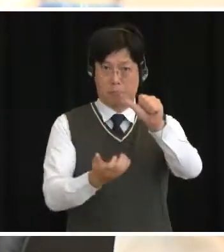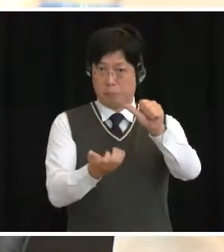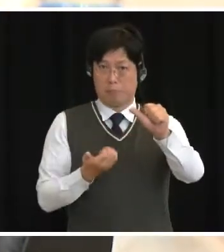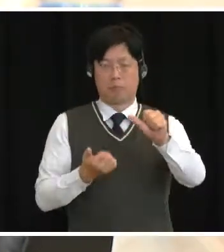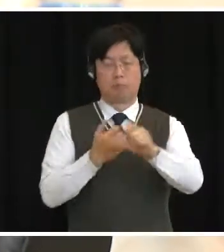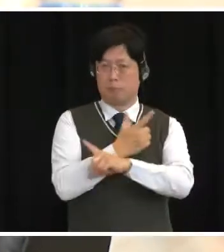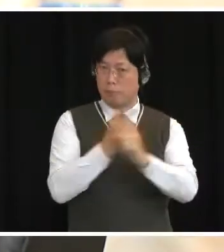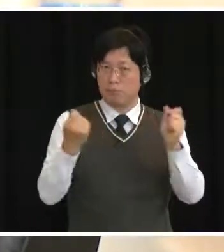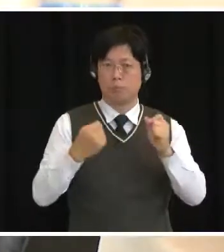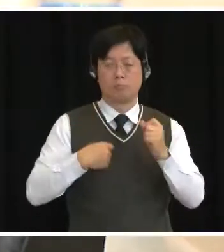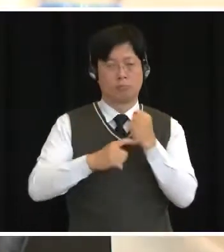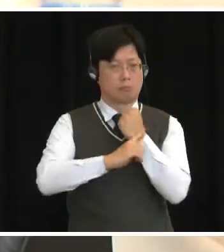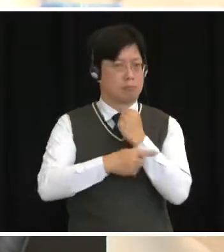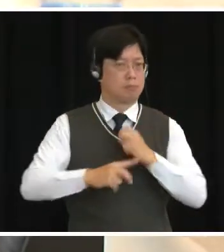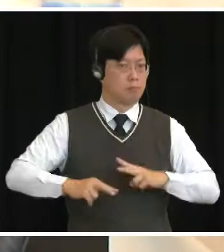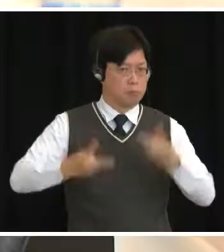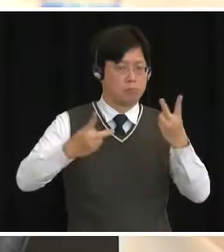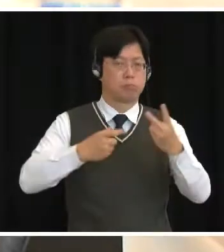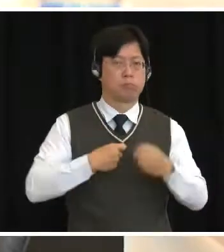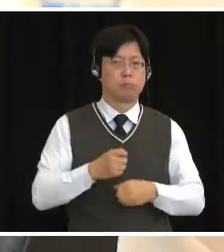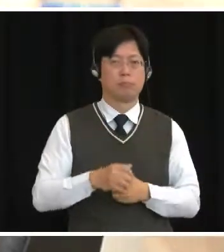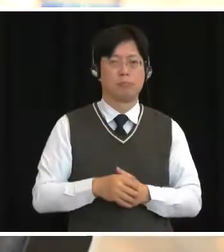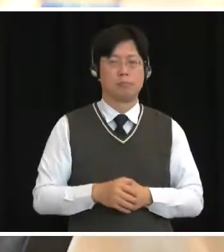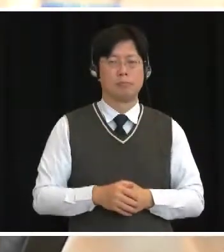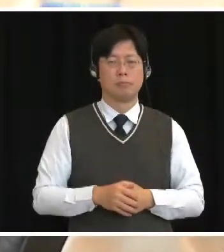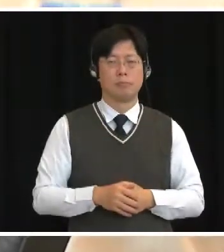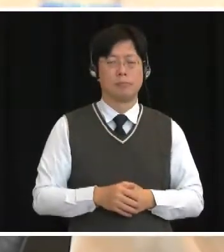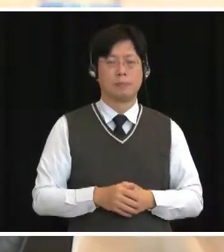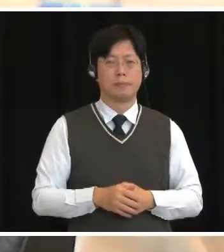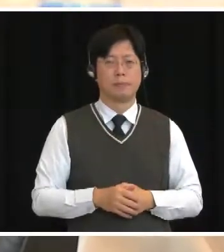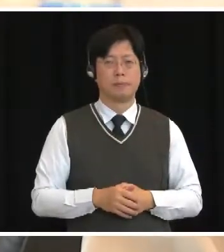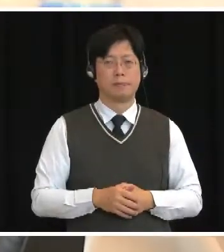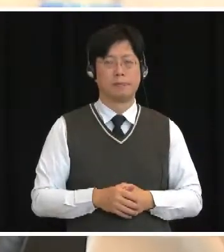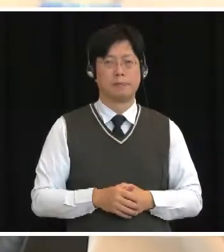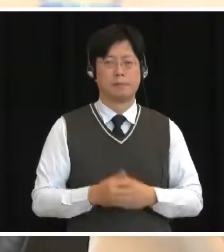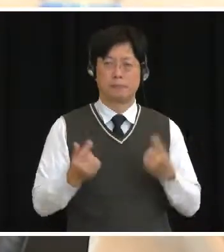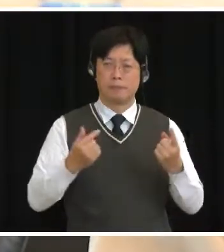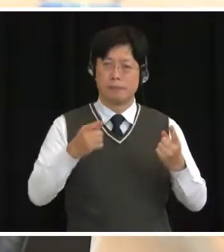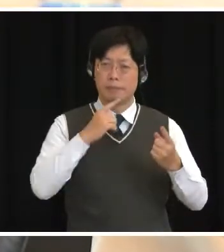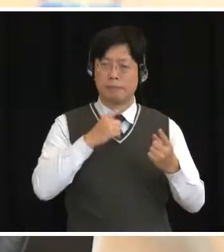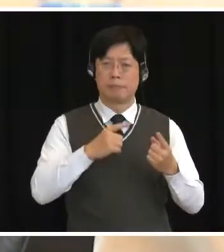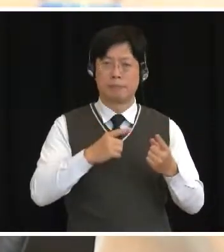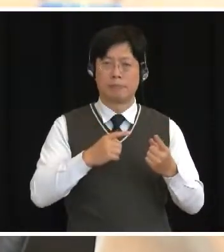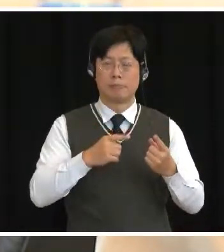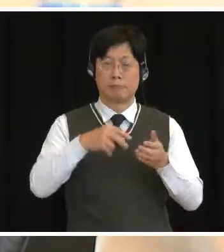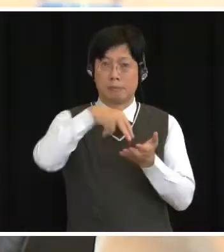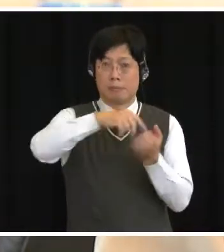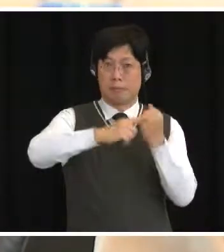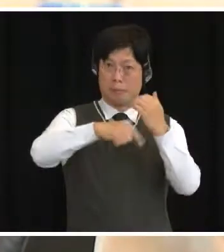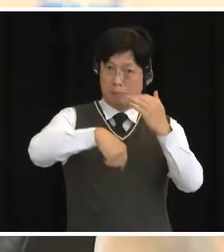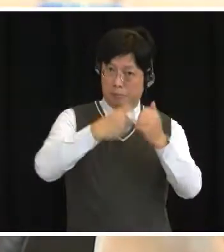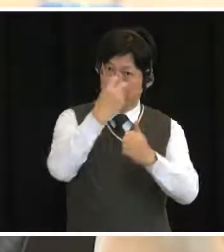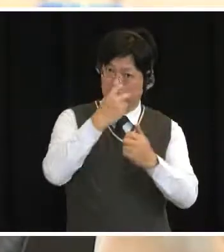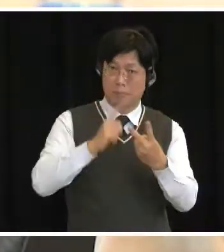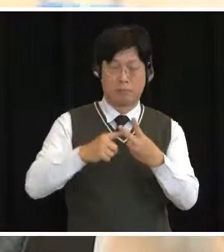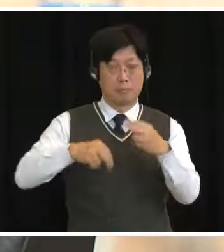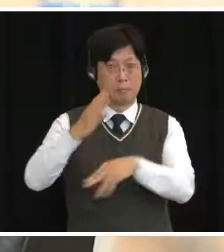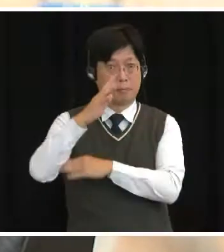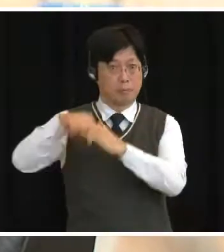would have to be reviewed and finalized by